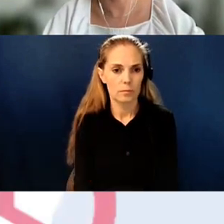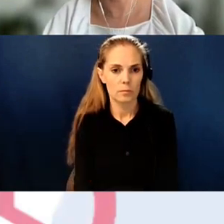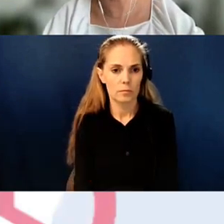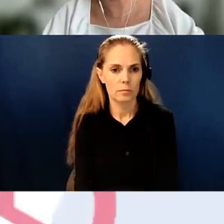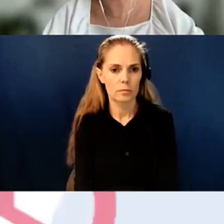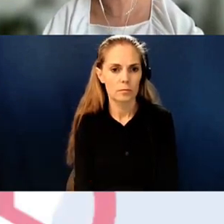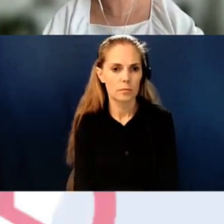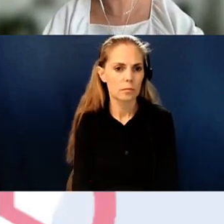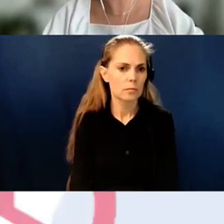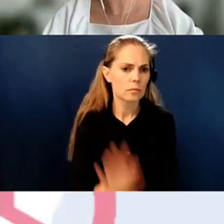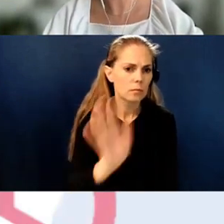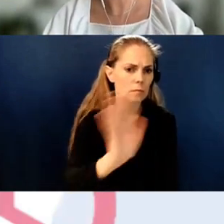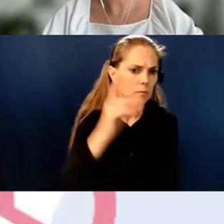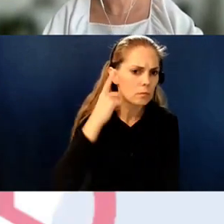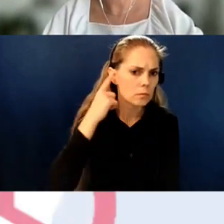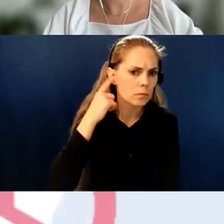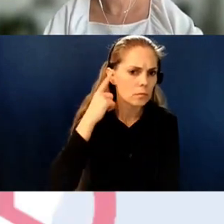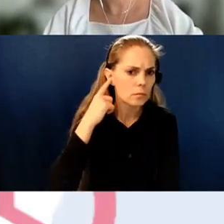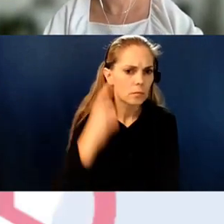Don't forget to unmute, Paul.